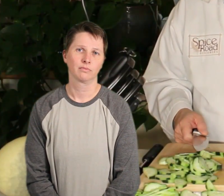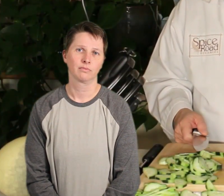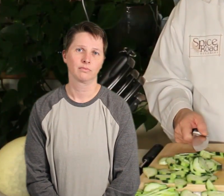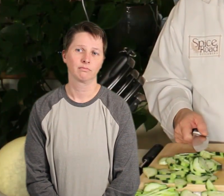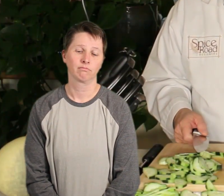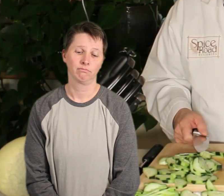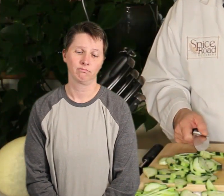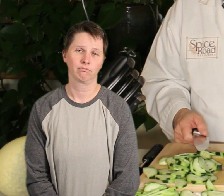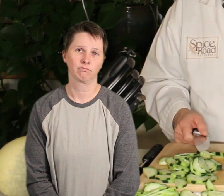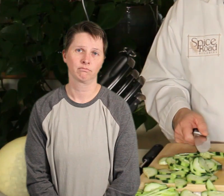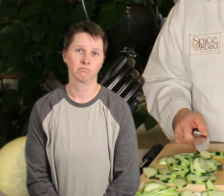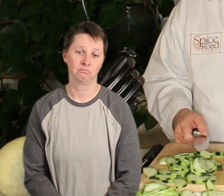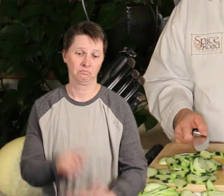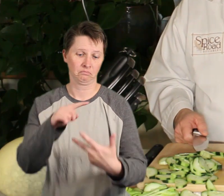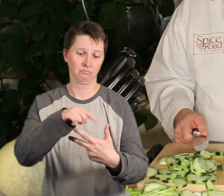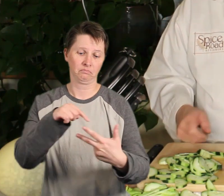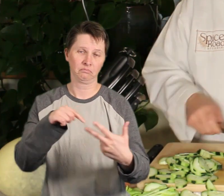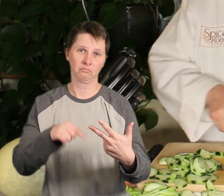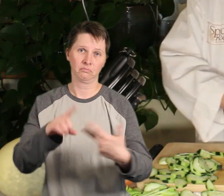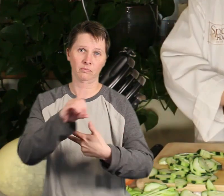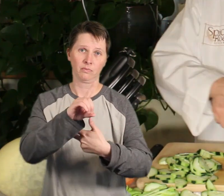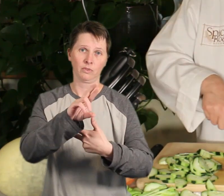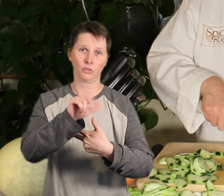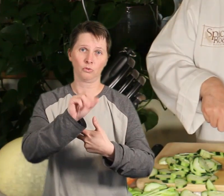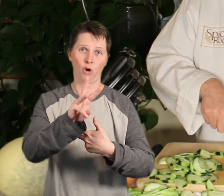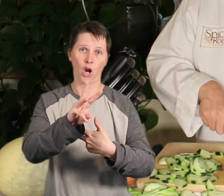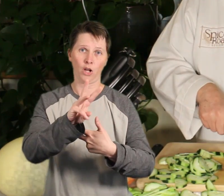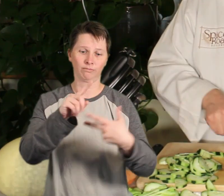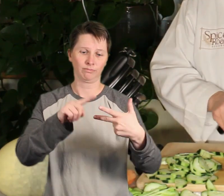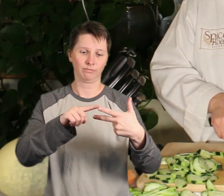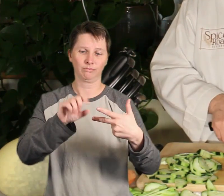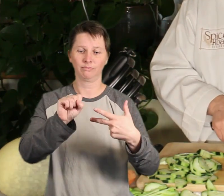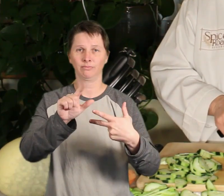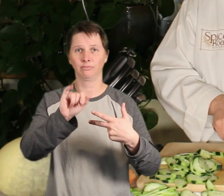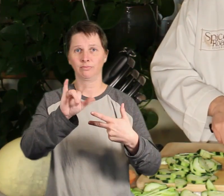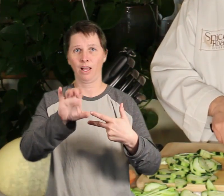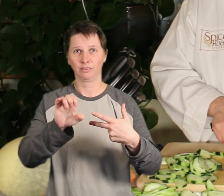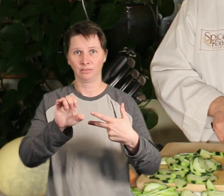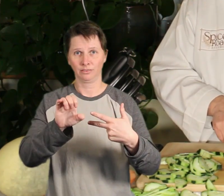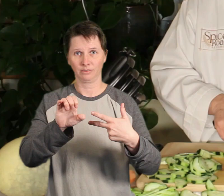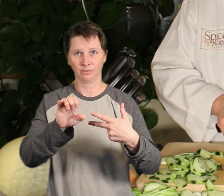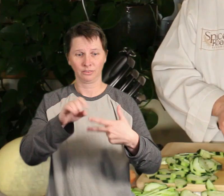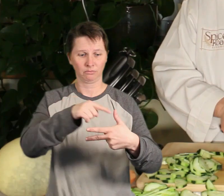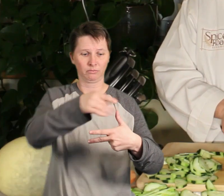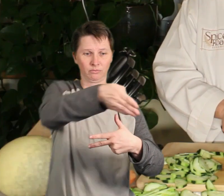paper thin. All right, that's basically it. The draw, the slice,